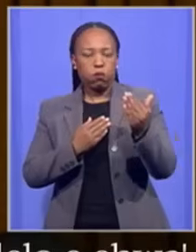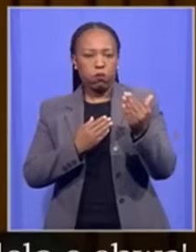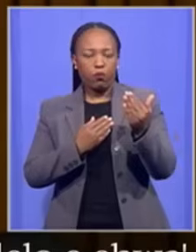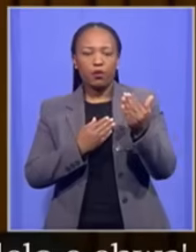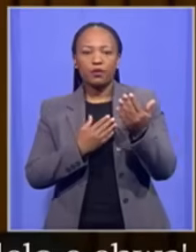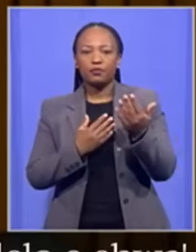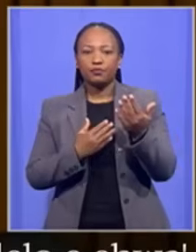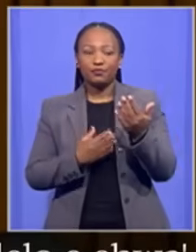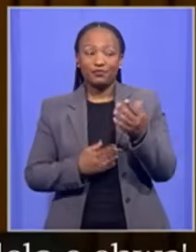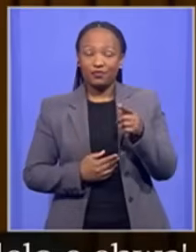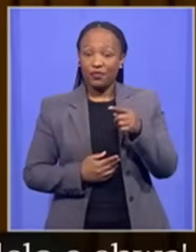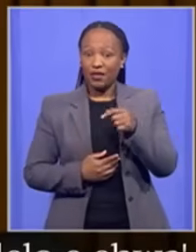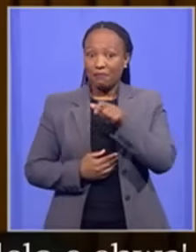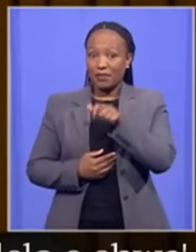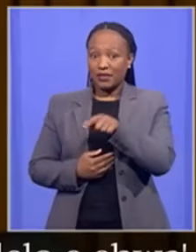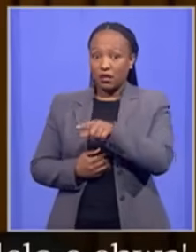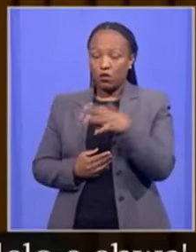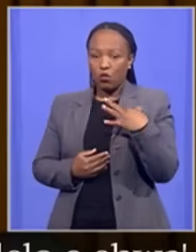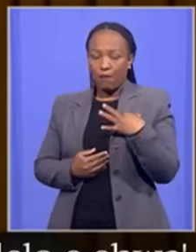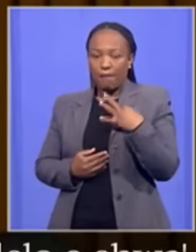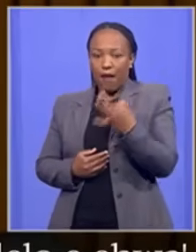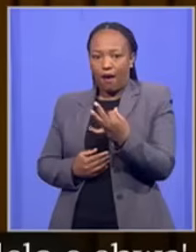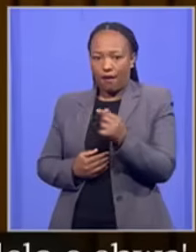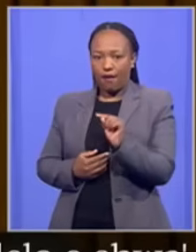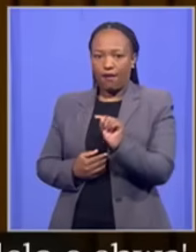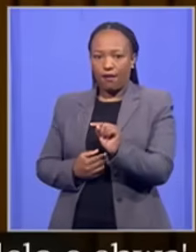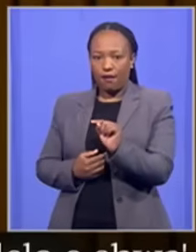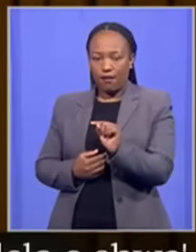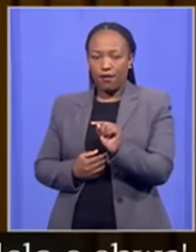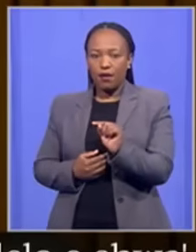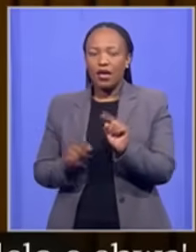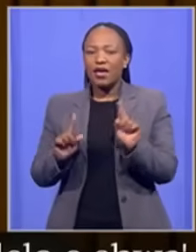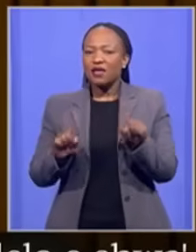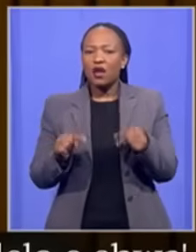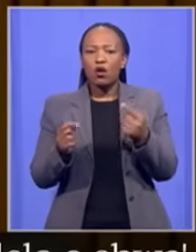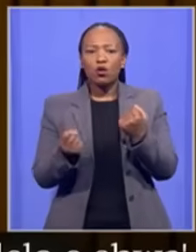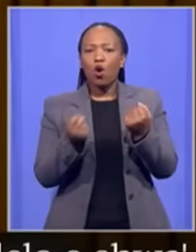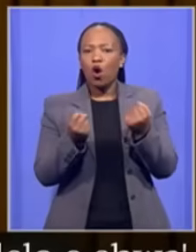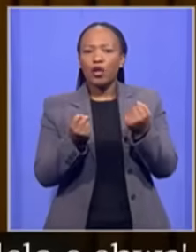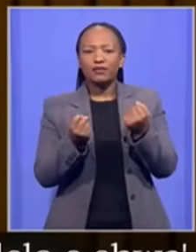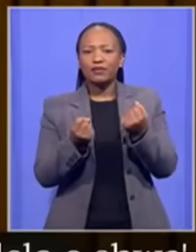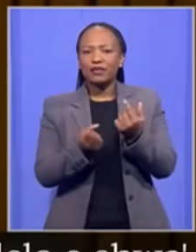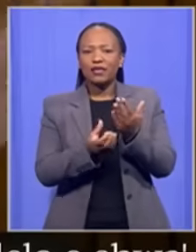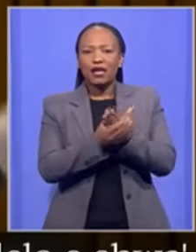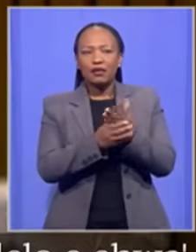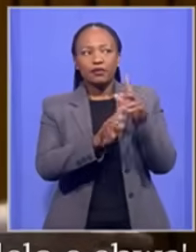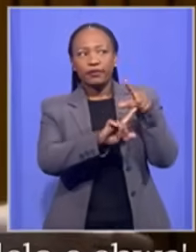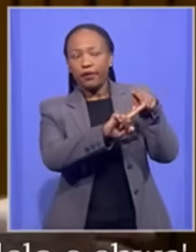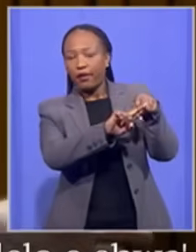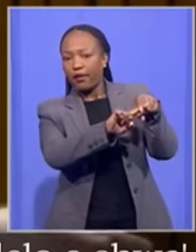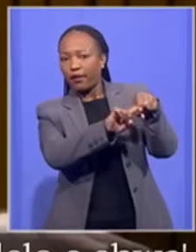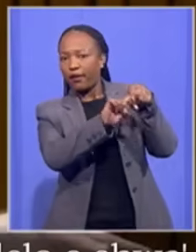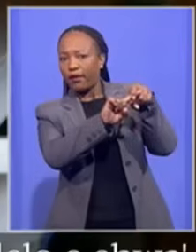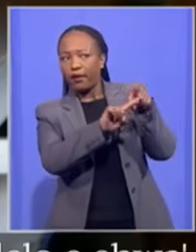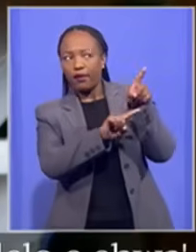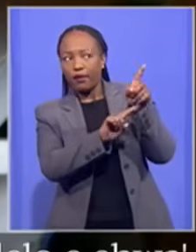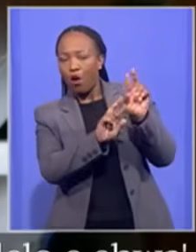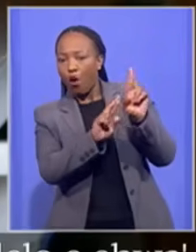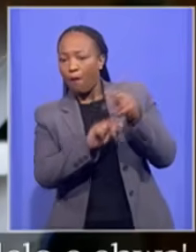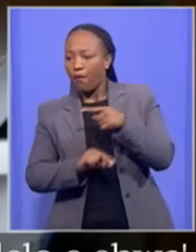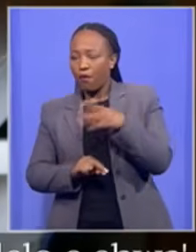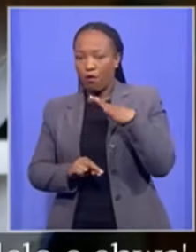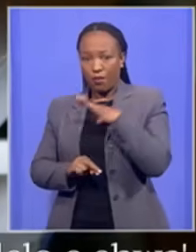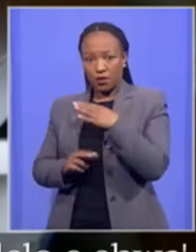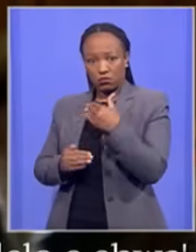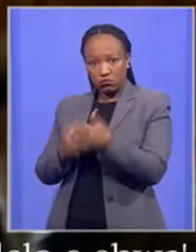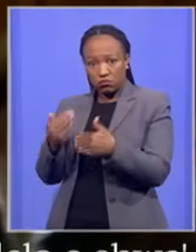the applicants can't be expected to put their case on hold in the hope that the commission will finalize its proceedings speedily. Le ge go